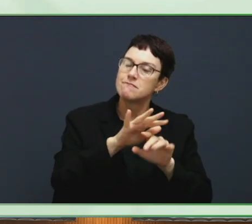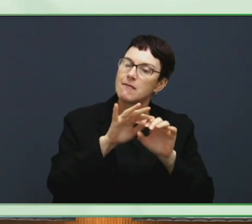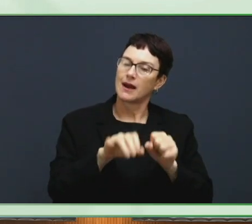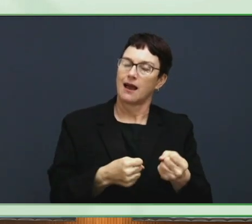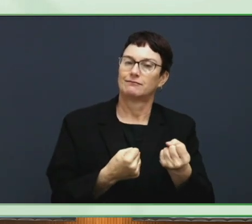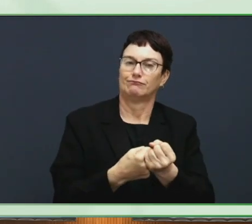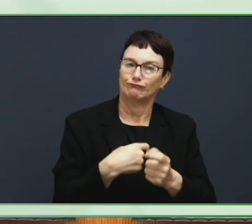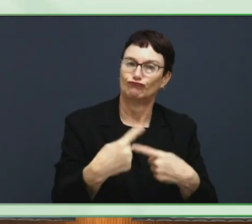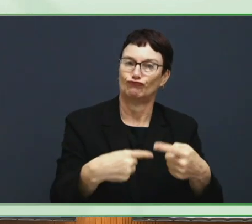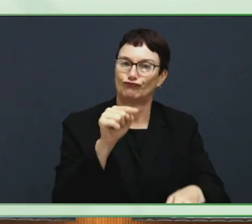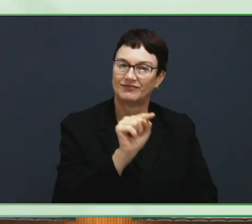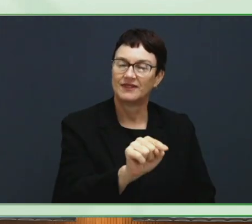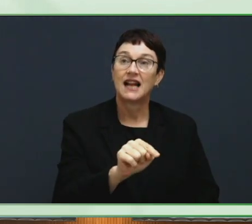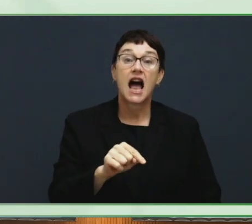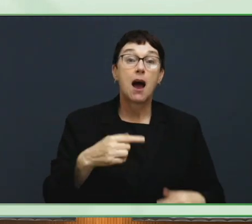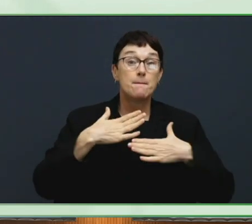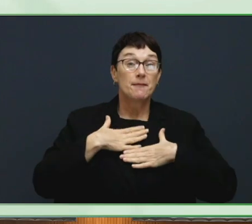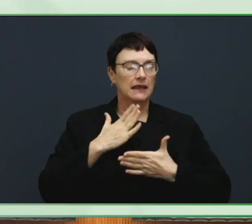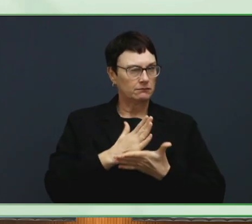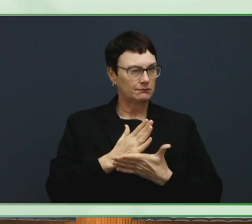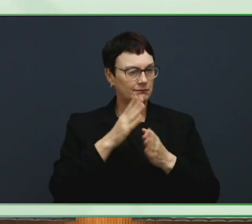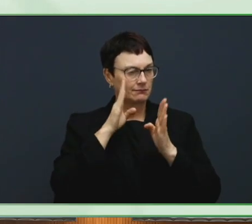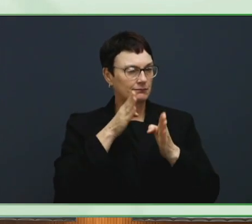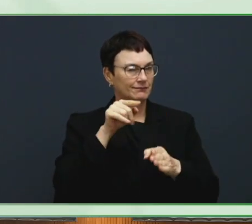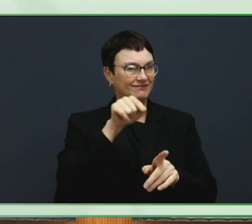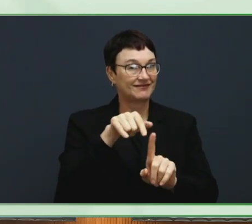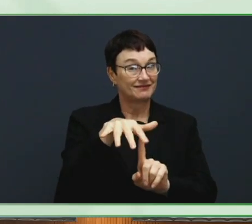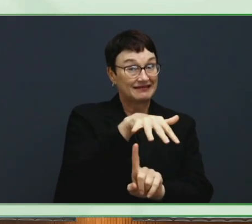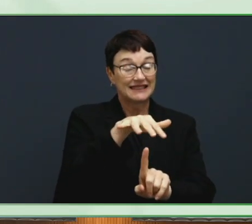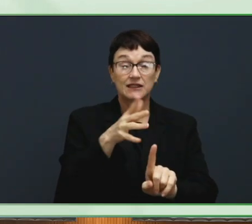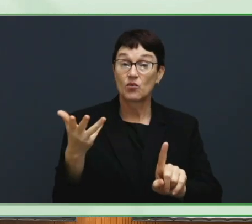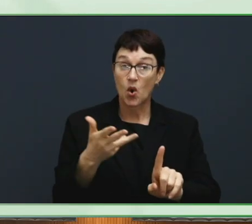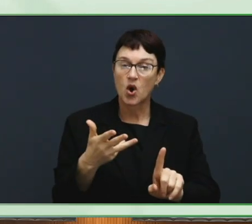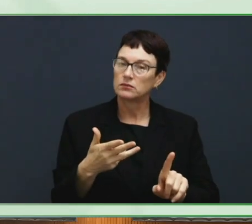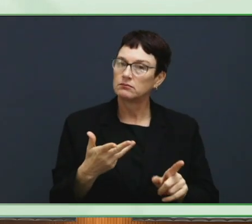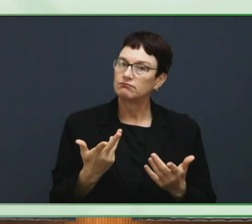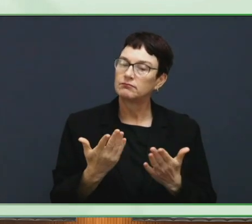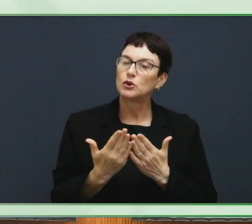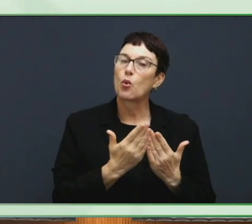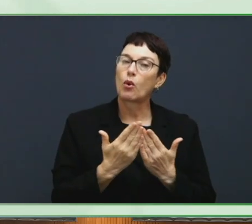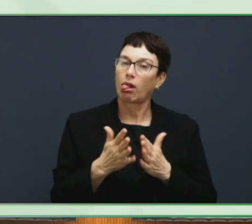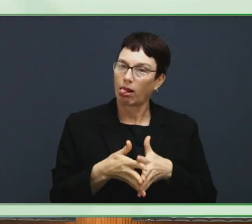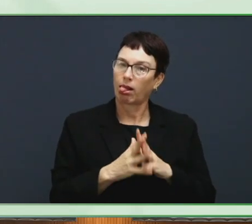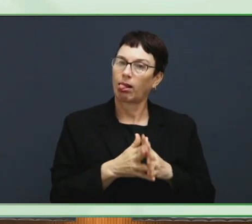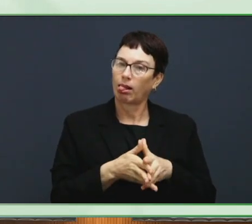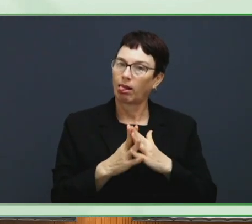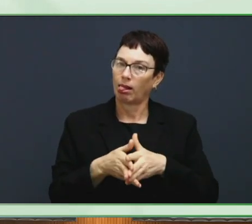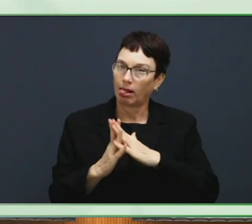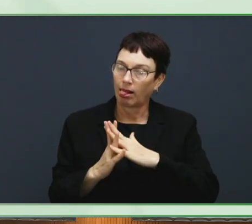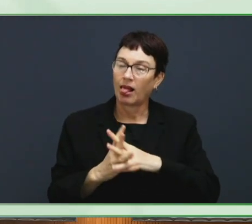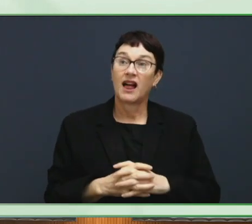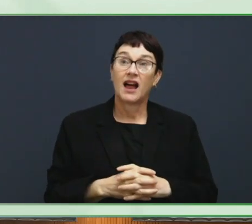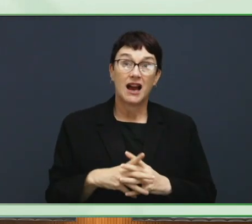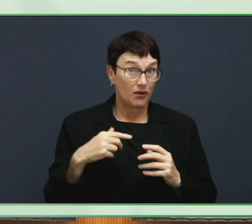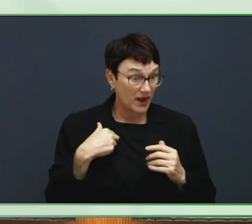And it was, for us, in our case, establishing schools. We established 4